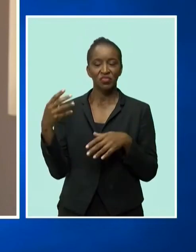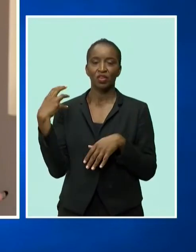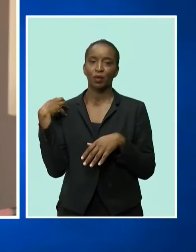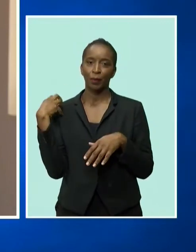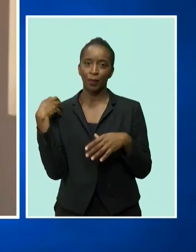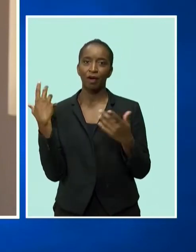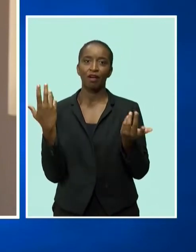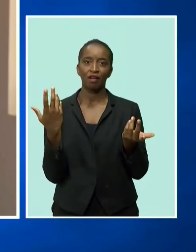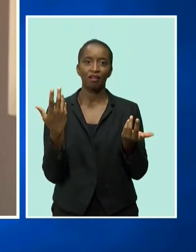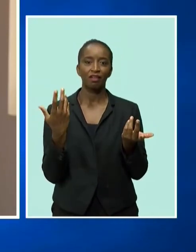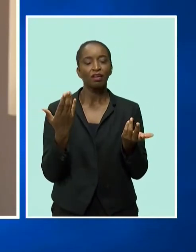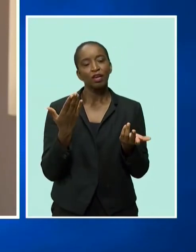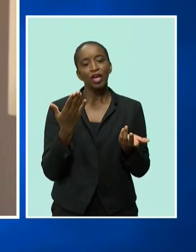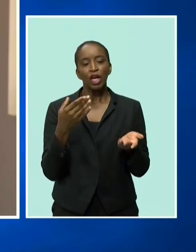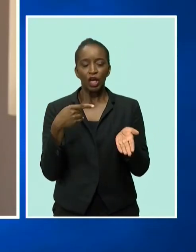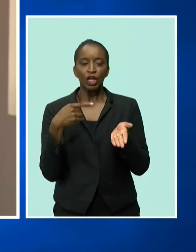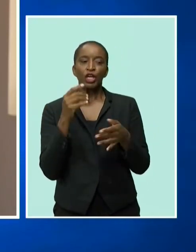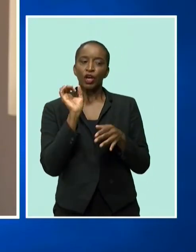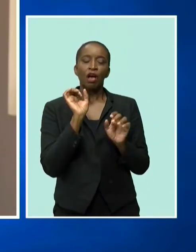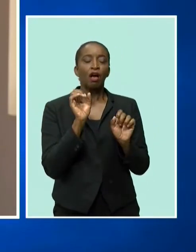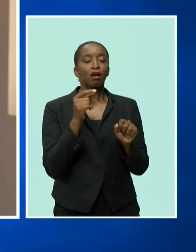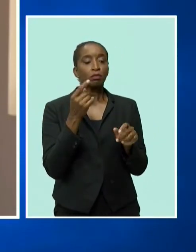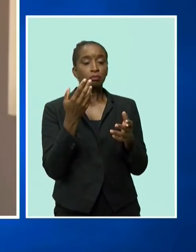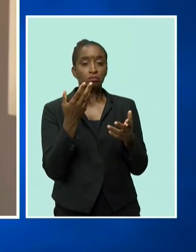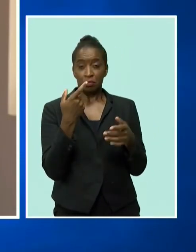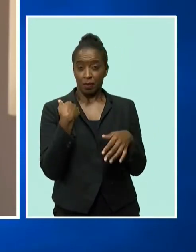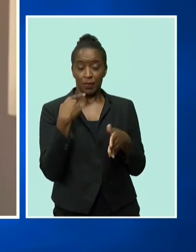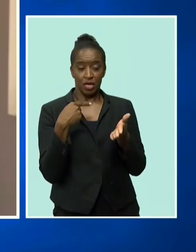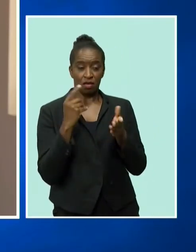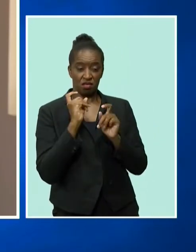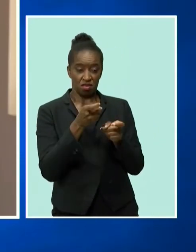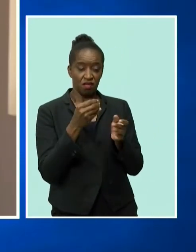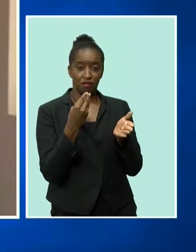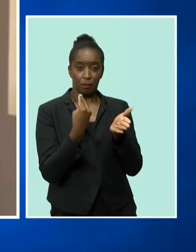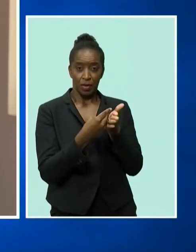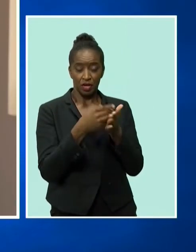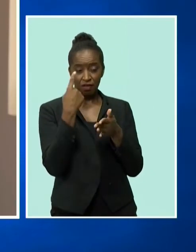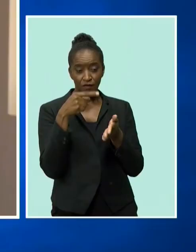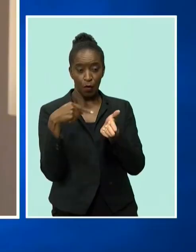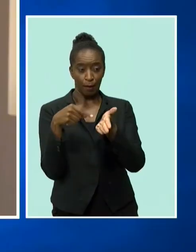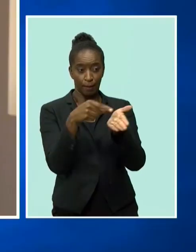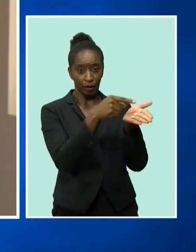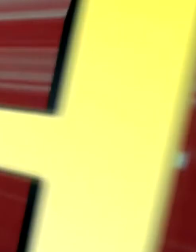cheaper for me to pay rent and for you to come into the office. So you have to look at finding that